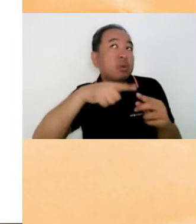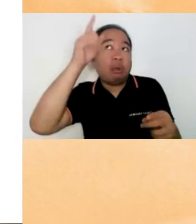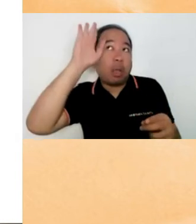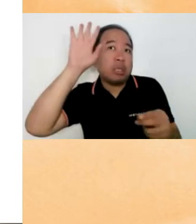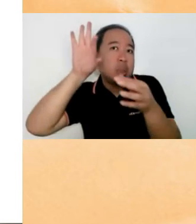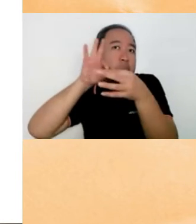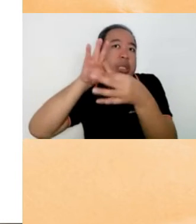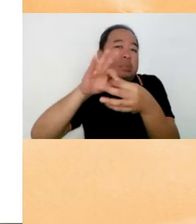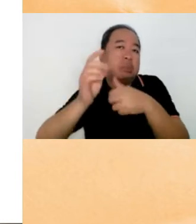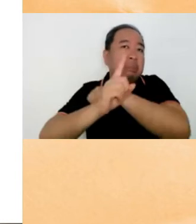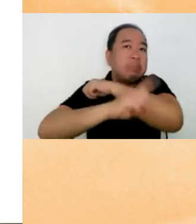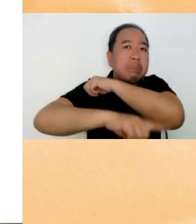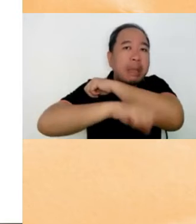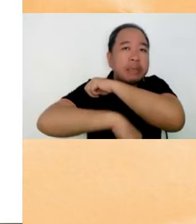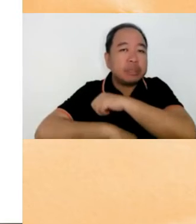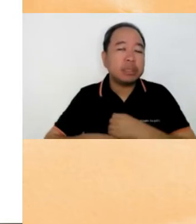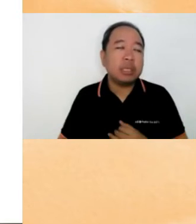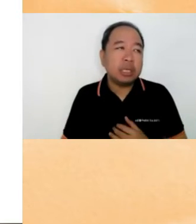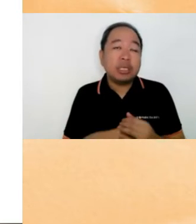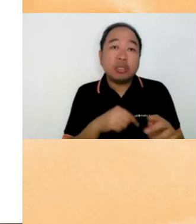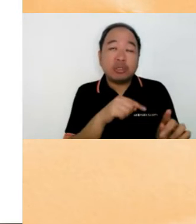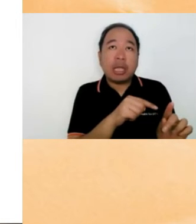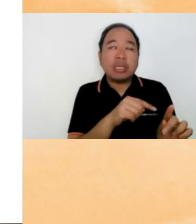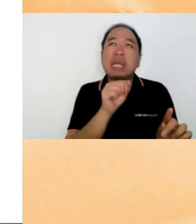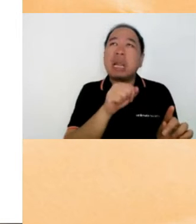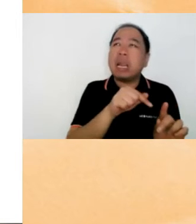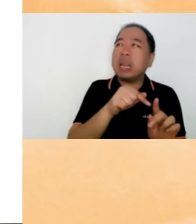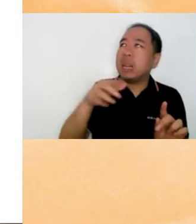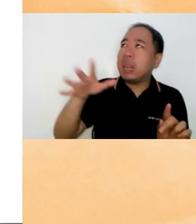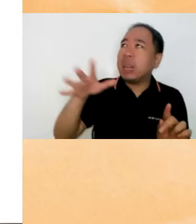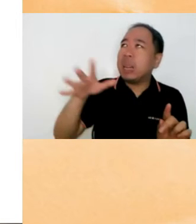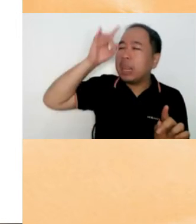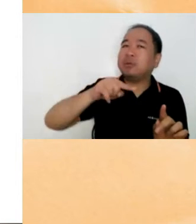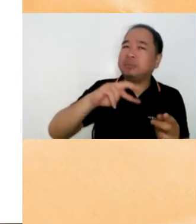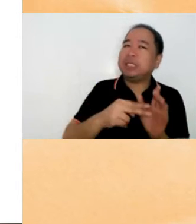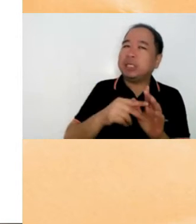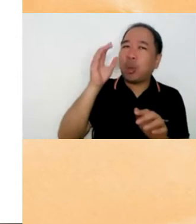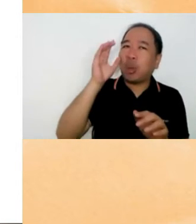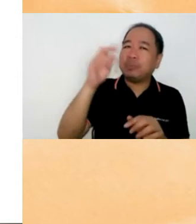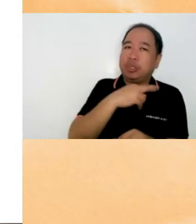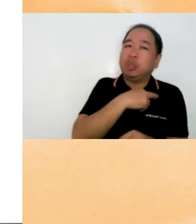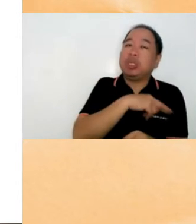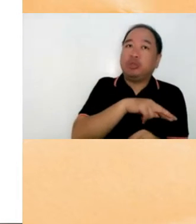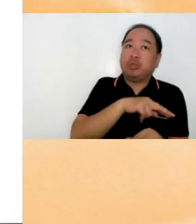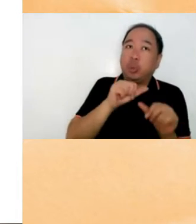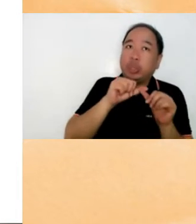and somehow that concept of religion and God is brought on to childhood by the